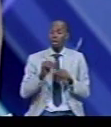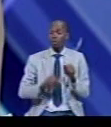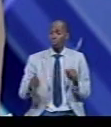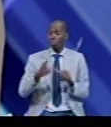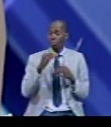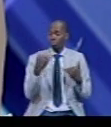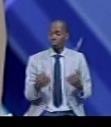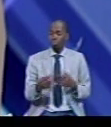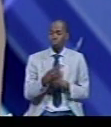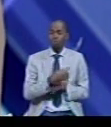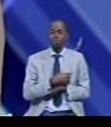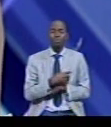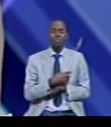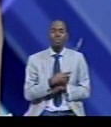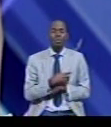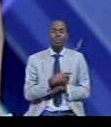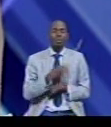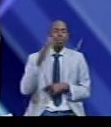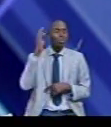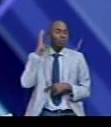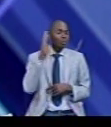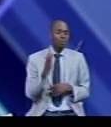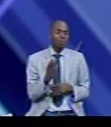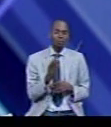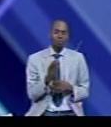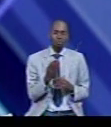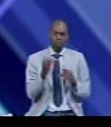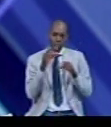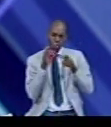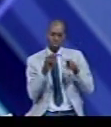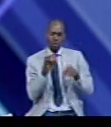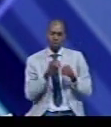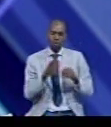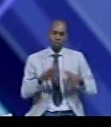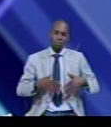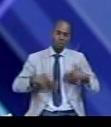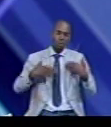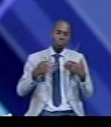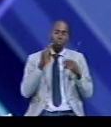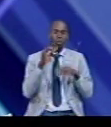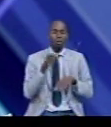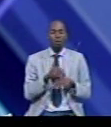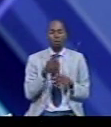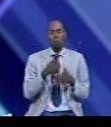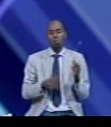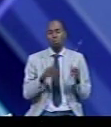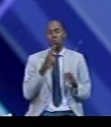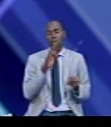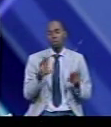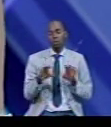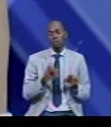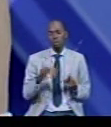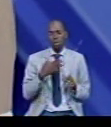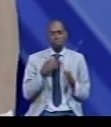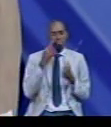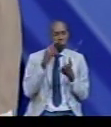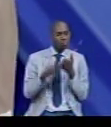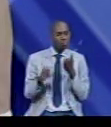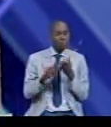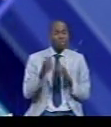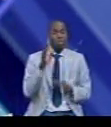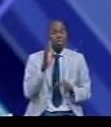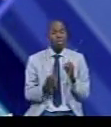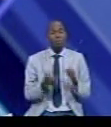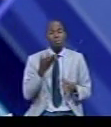inward. Look into your life. Look into your conduct. Look at what you are doing, and check and see if there is